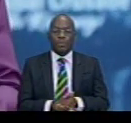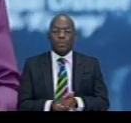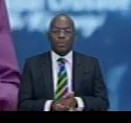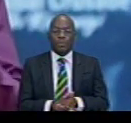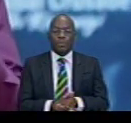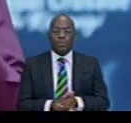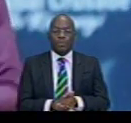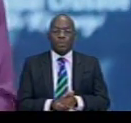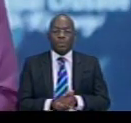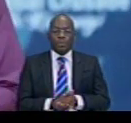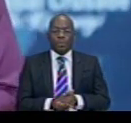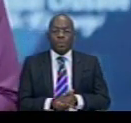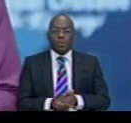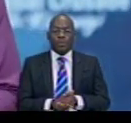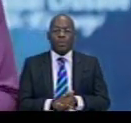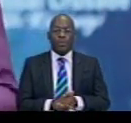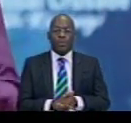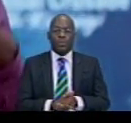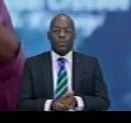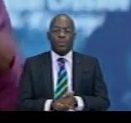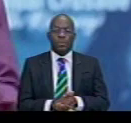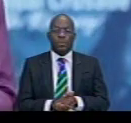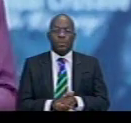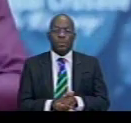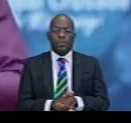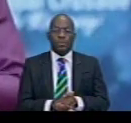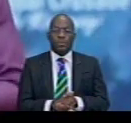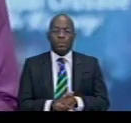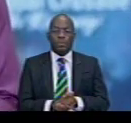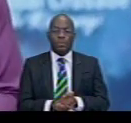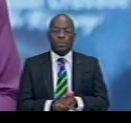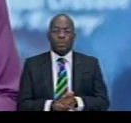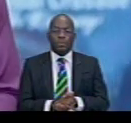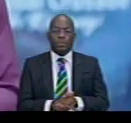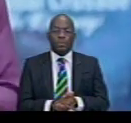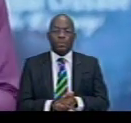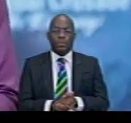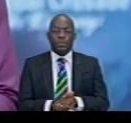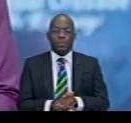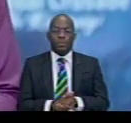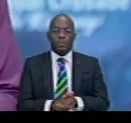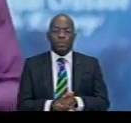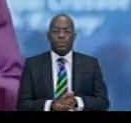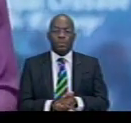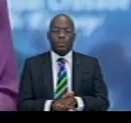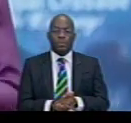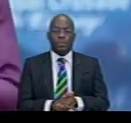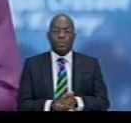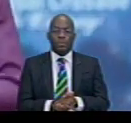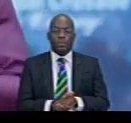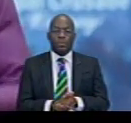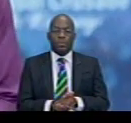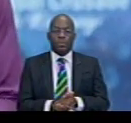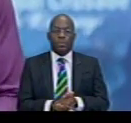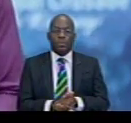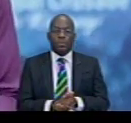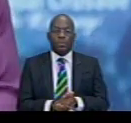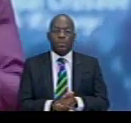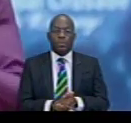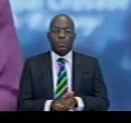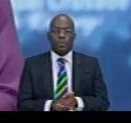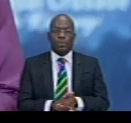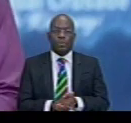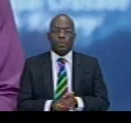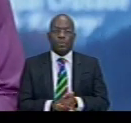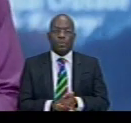pu solutionner. Mais depuis le jeudi qui était arrivé ici, hier nuit, suite à la prière de l'homme de Dieu, j'ai